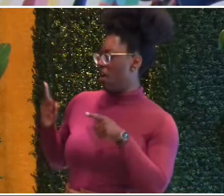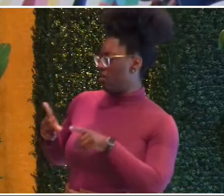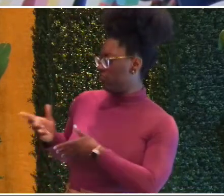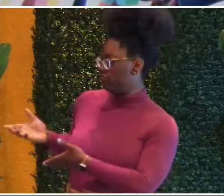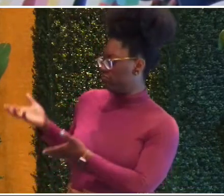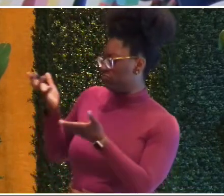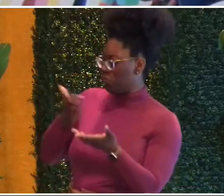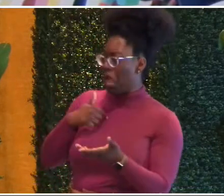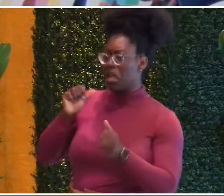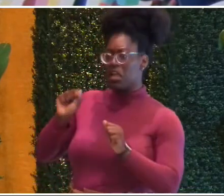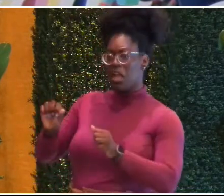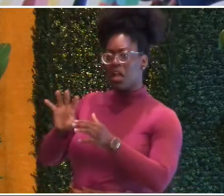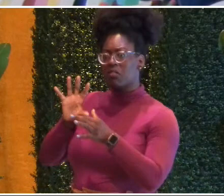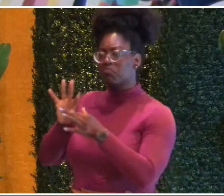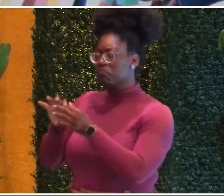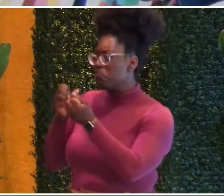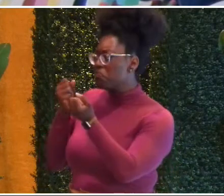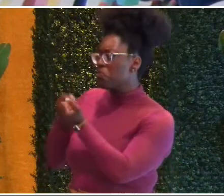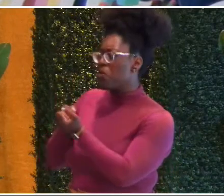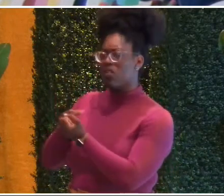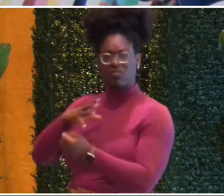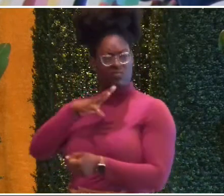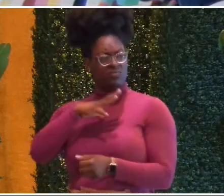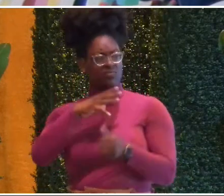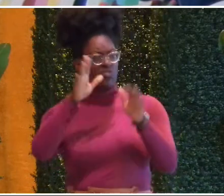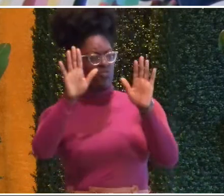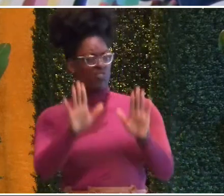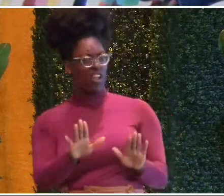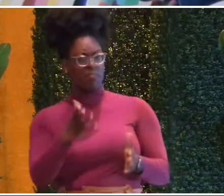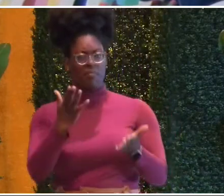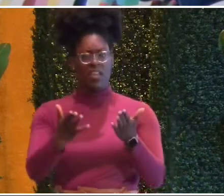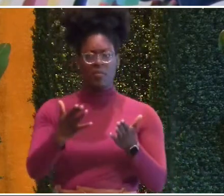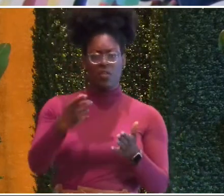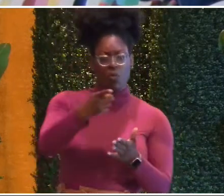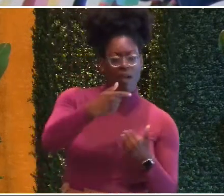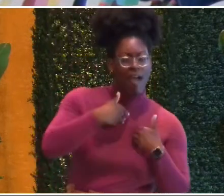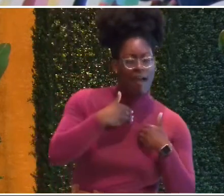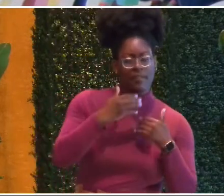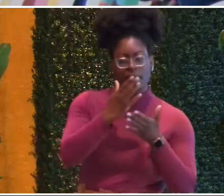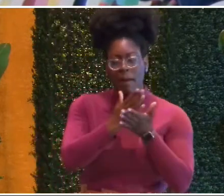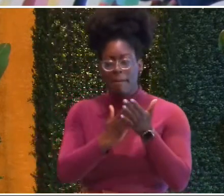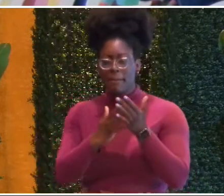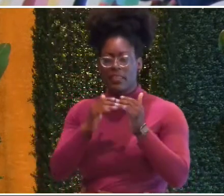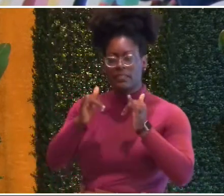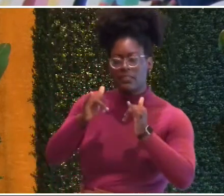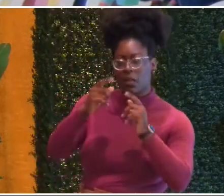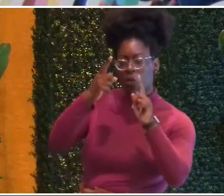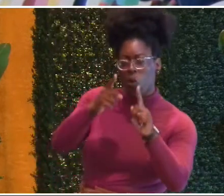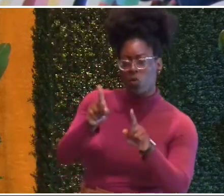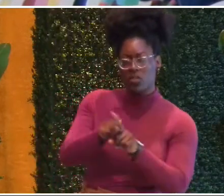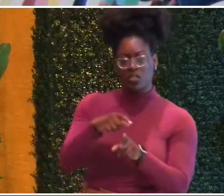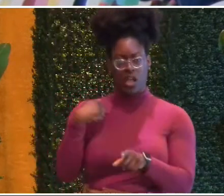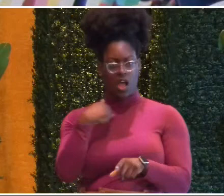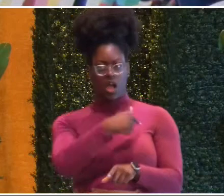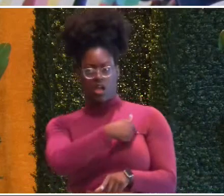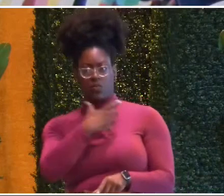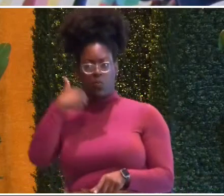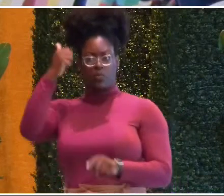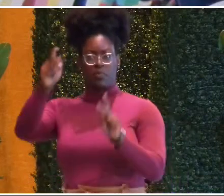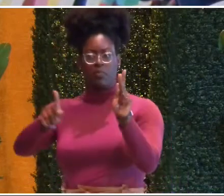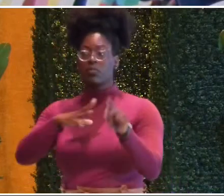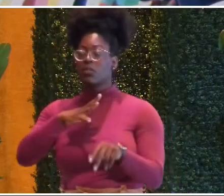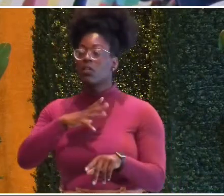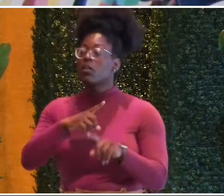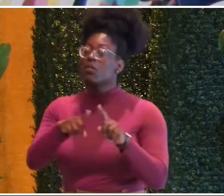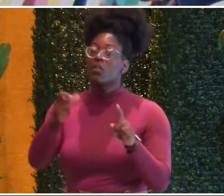ones don't. Because we are brilliant people, but a lot of what we think and say is also